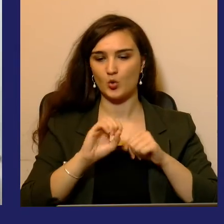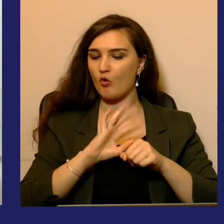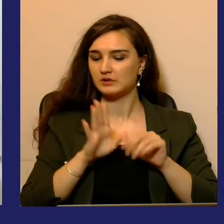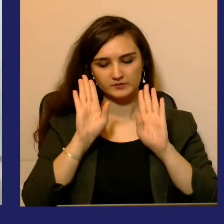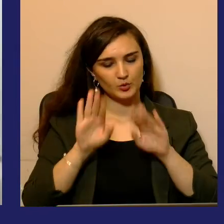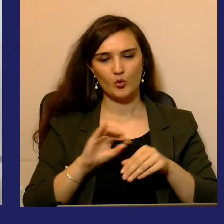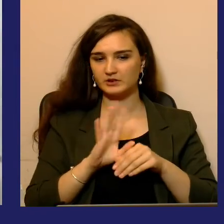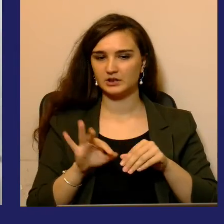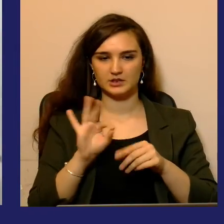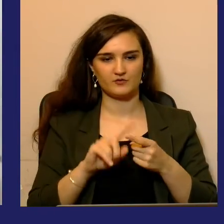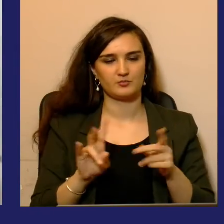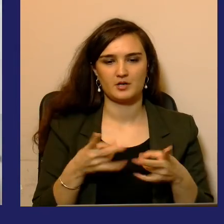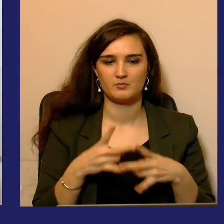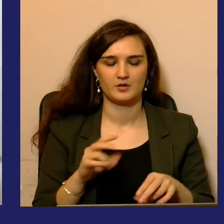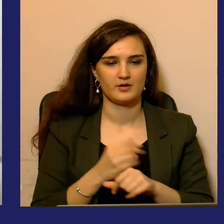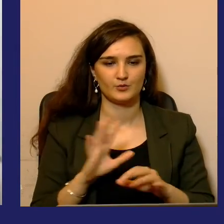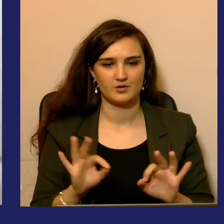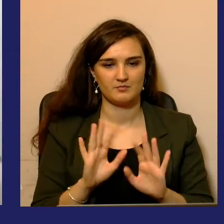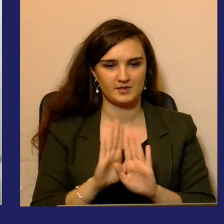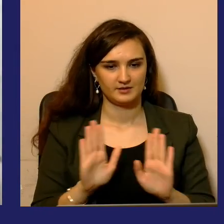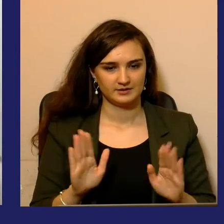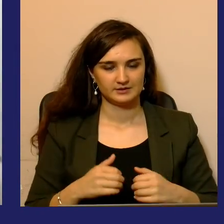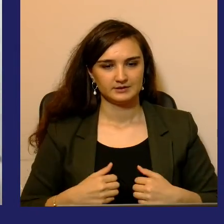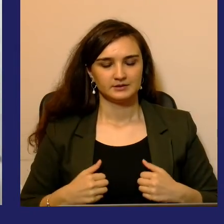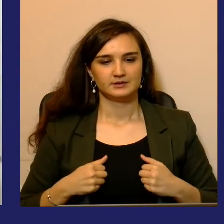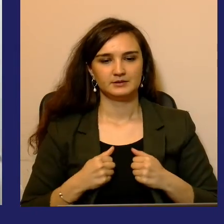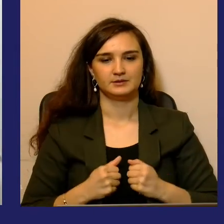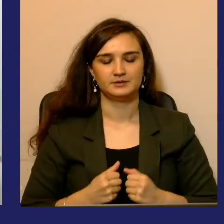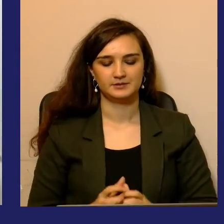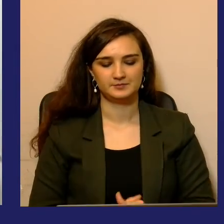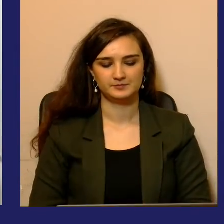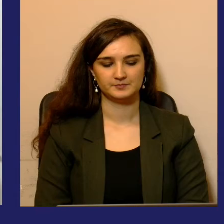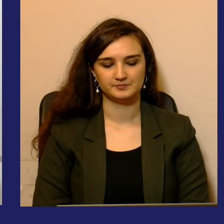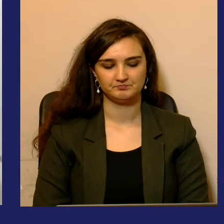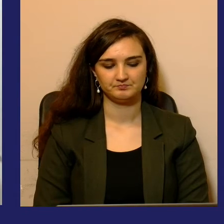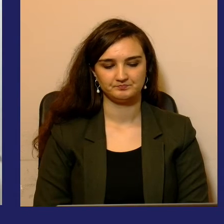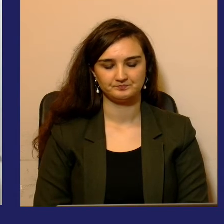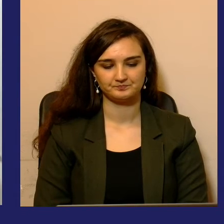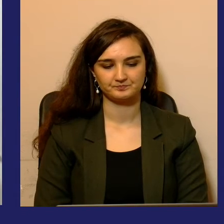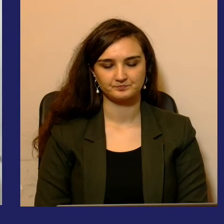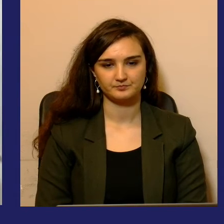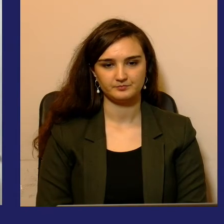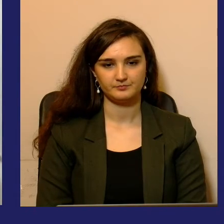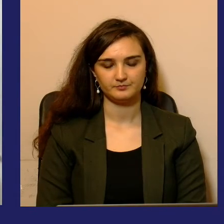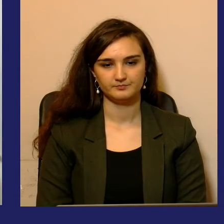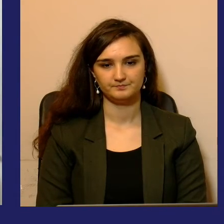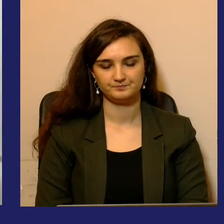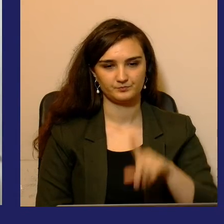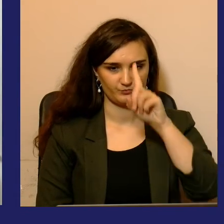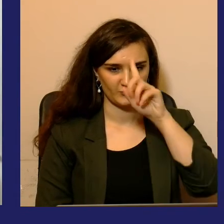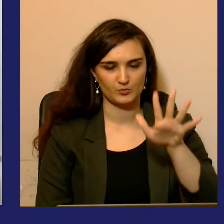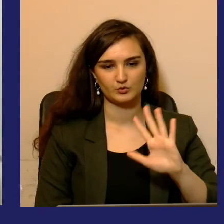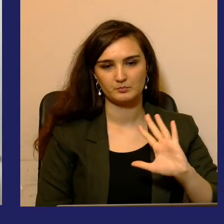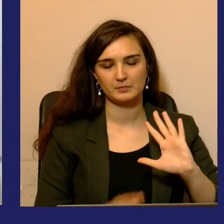left-wing populist president, whose name is López Obrador, or AMLO for short, AMLO has made this